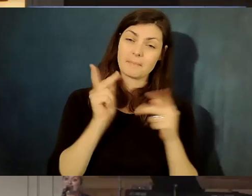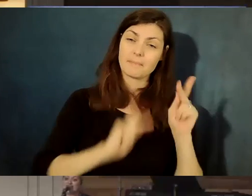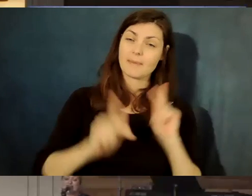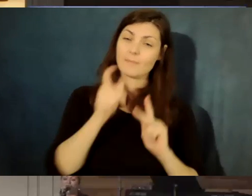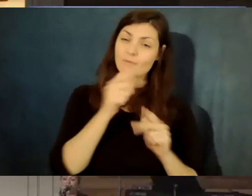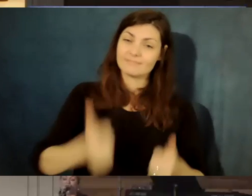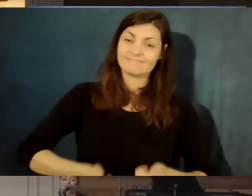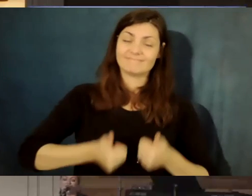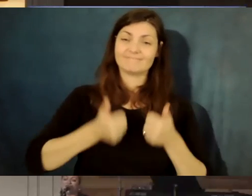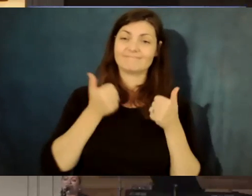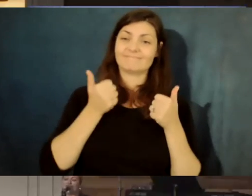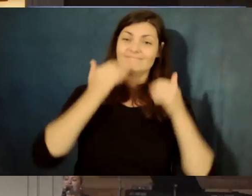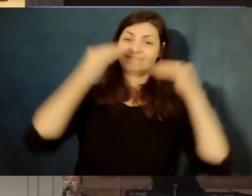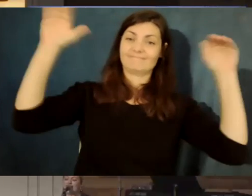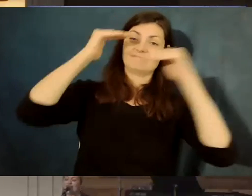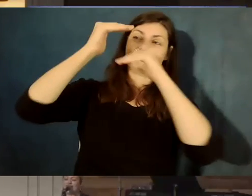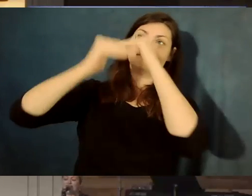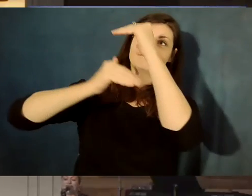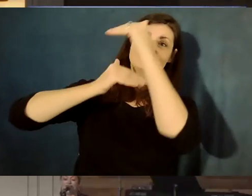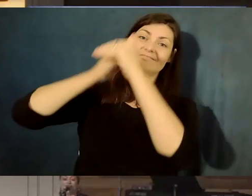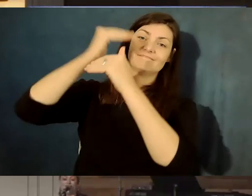citizens of